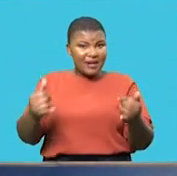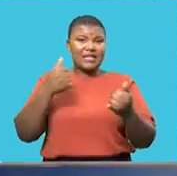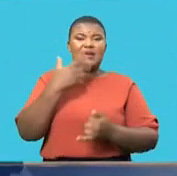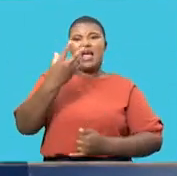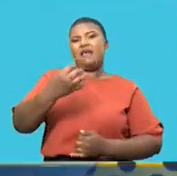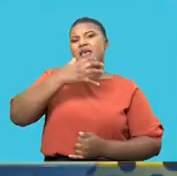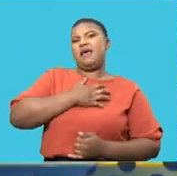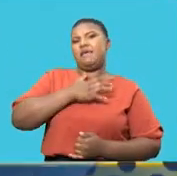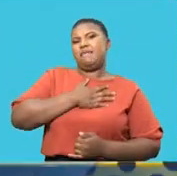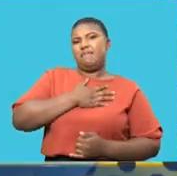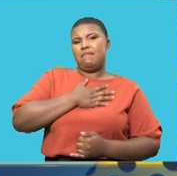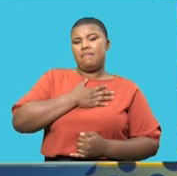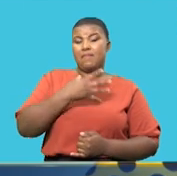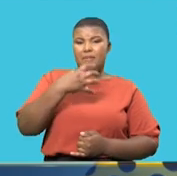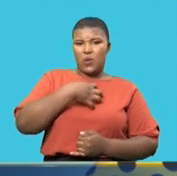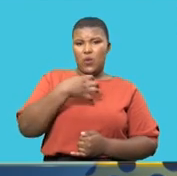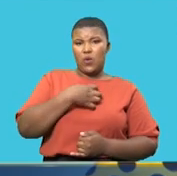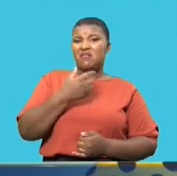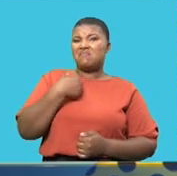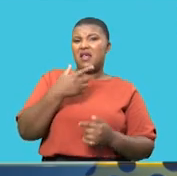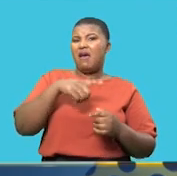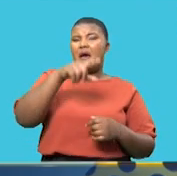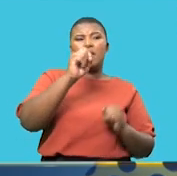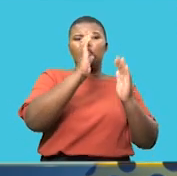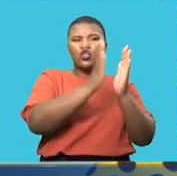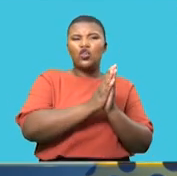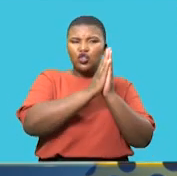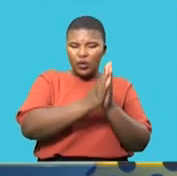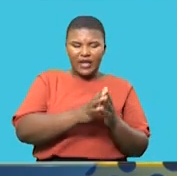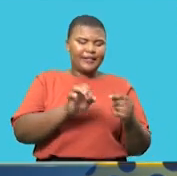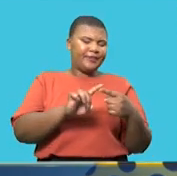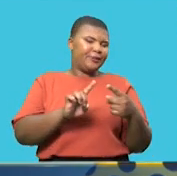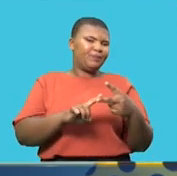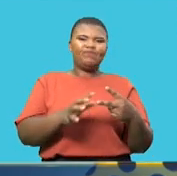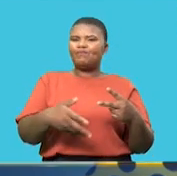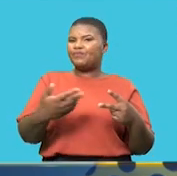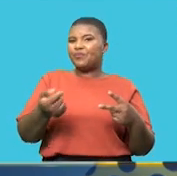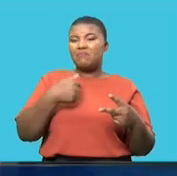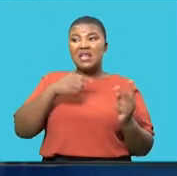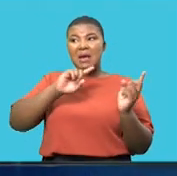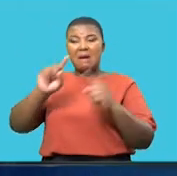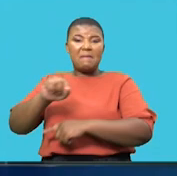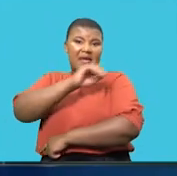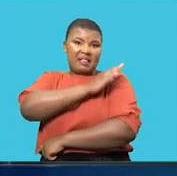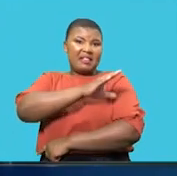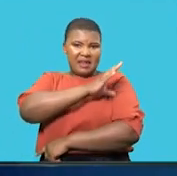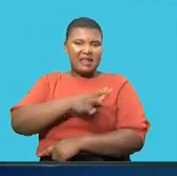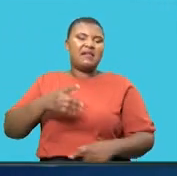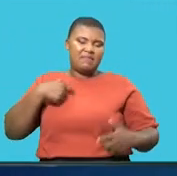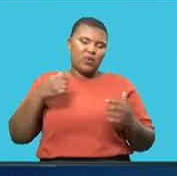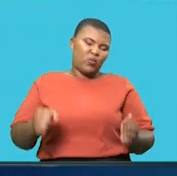sengineyami ngoba noma ngiyesontweni ngiya ngayo, noma ngiyekliniki ngiya ngayo.